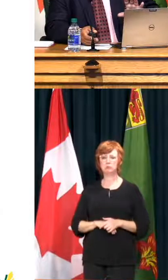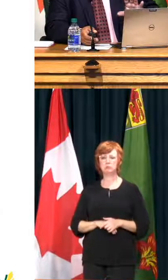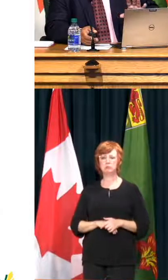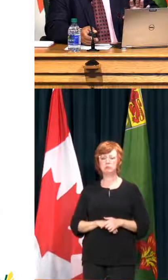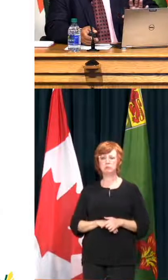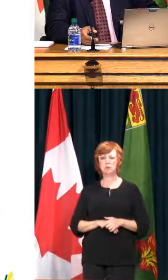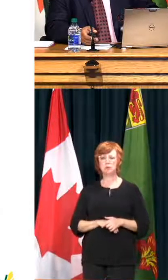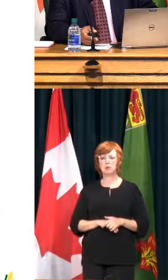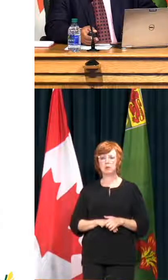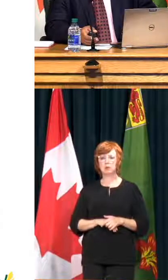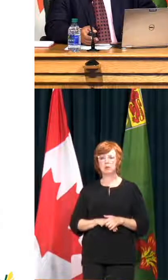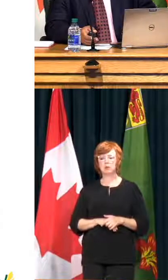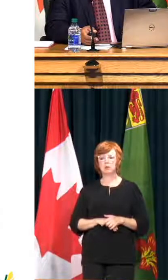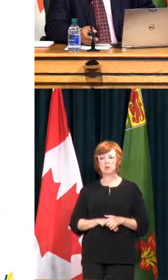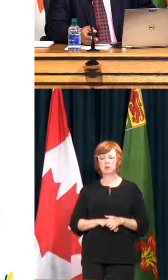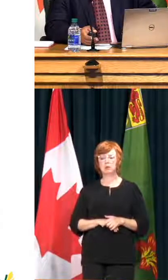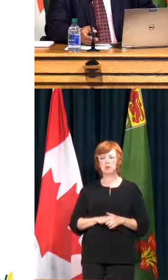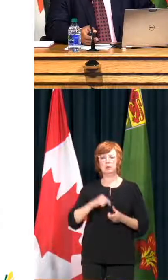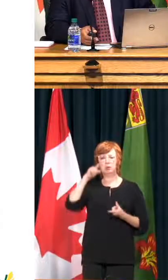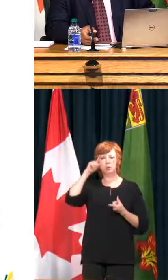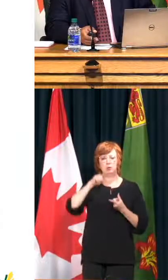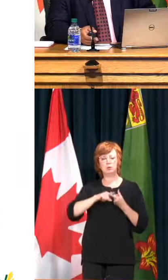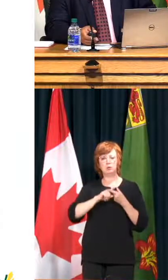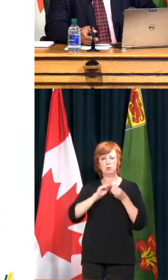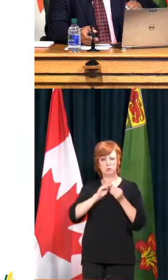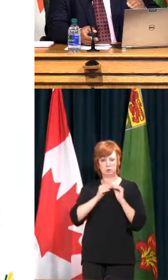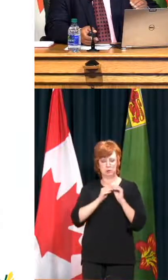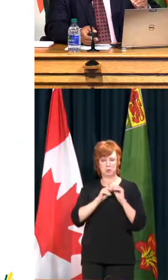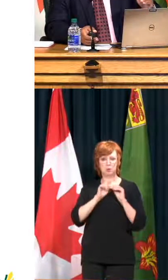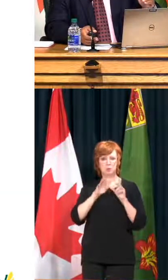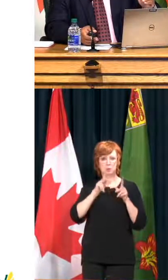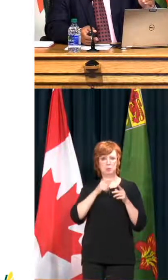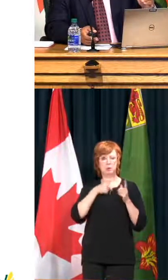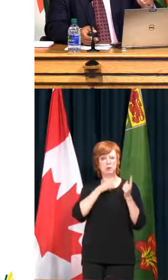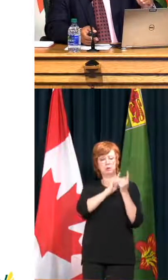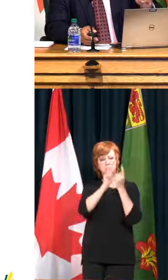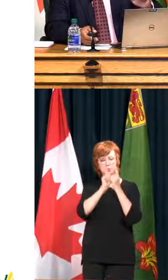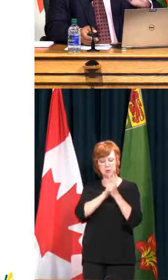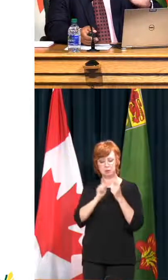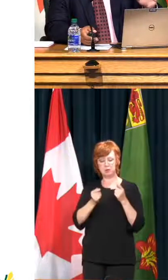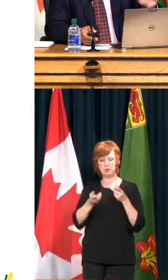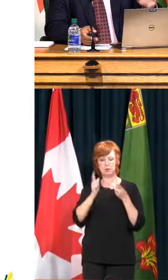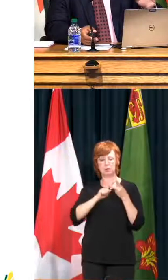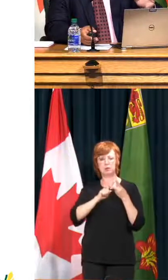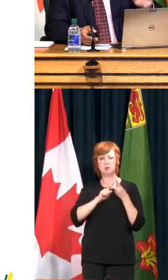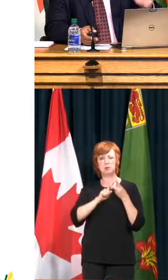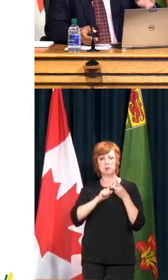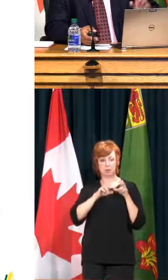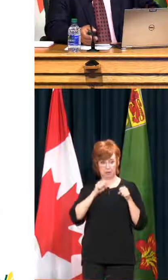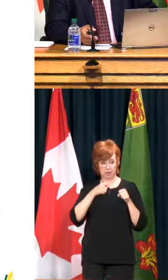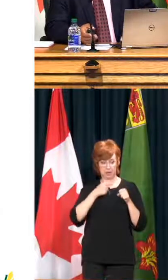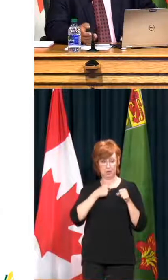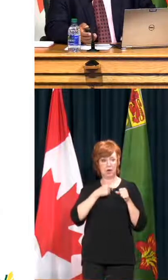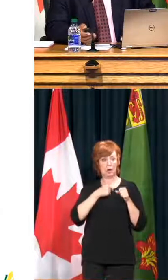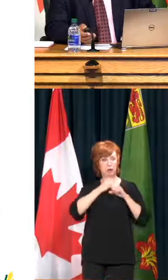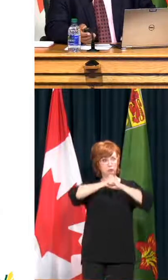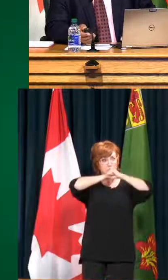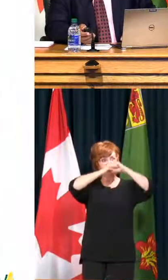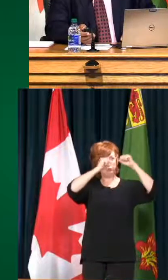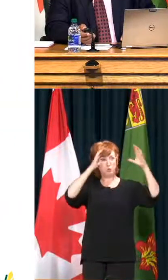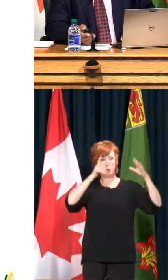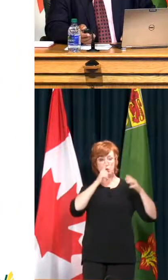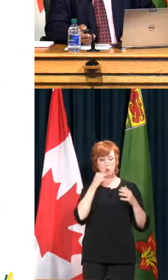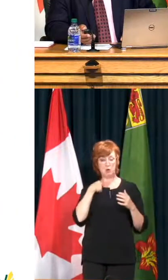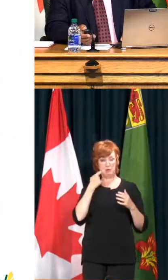and the ability to trace the exposure, not in all cases, but in most cases, is going to be